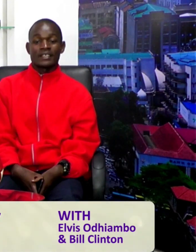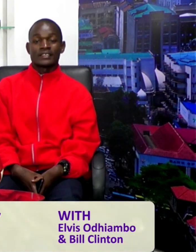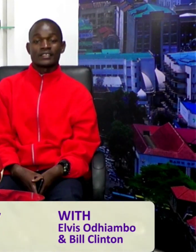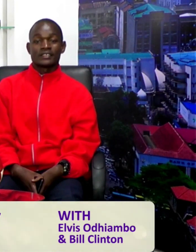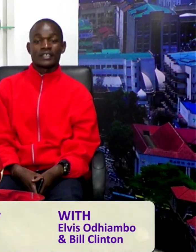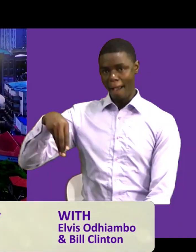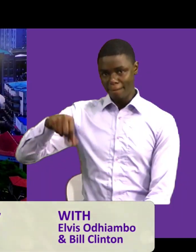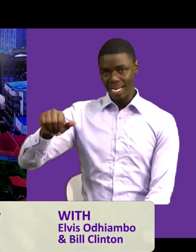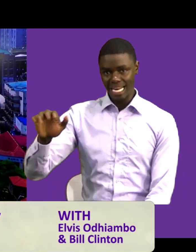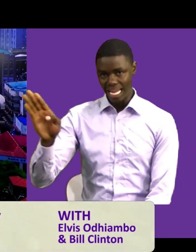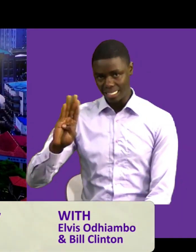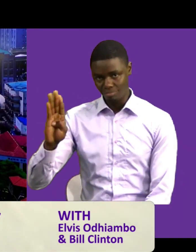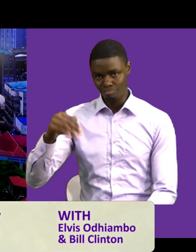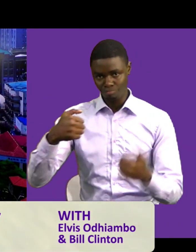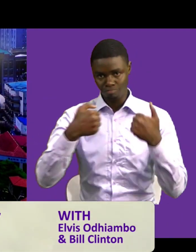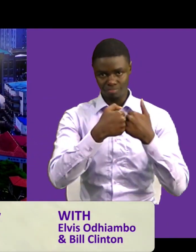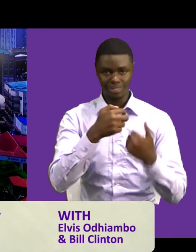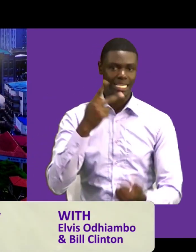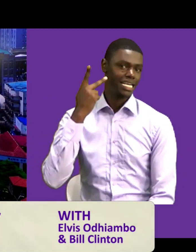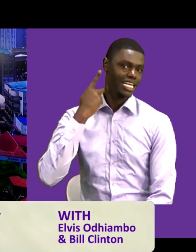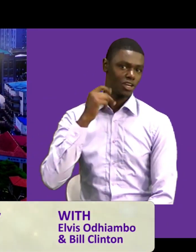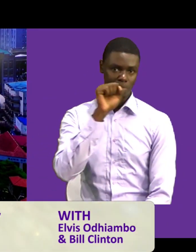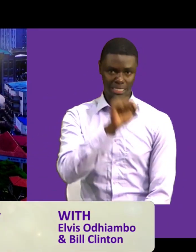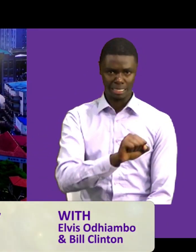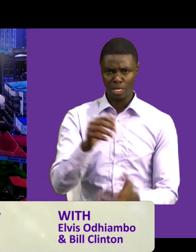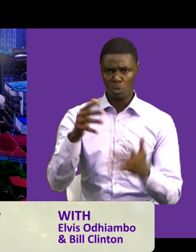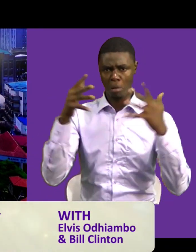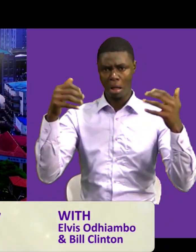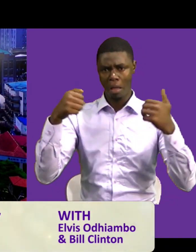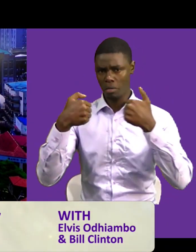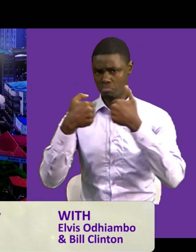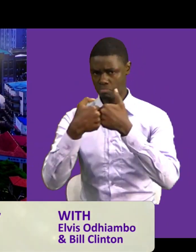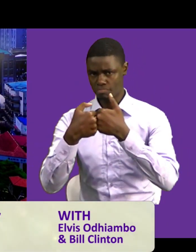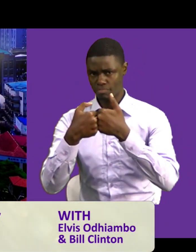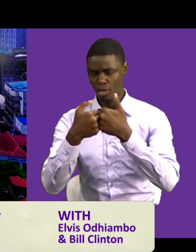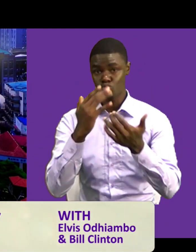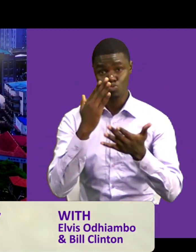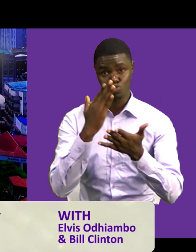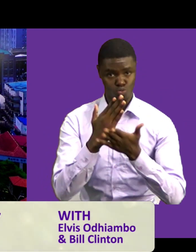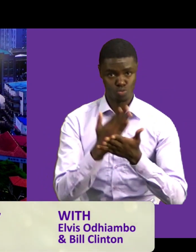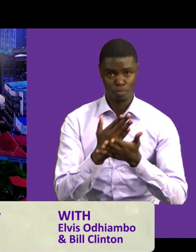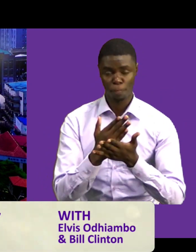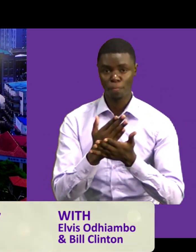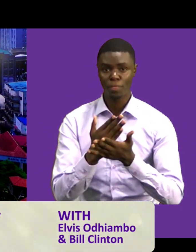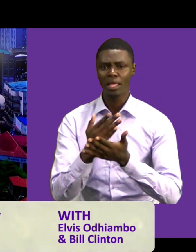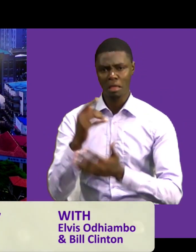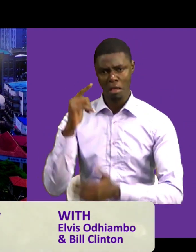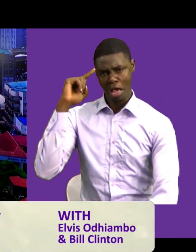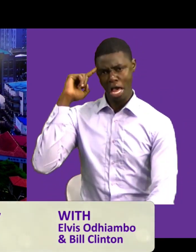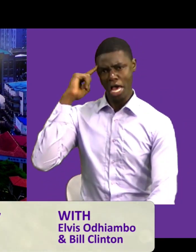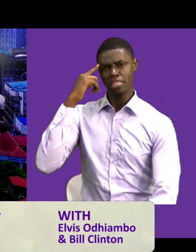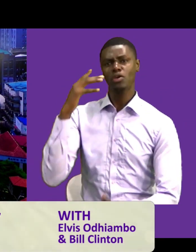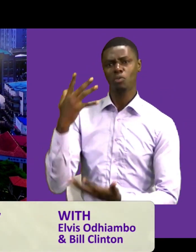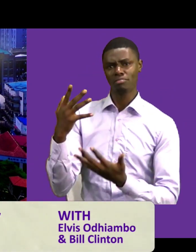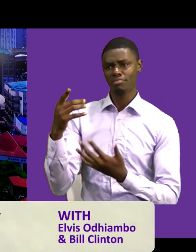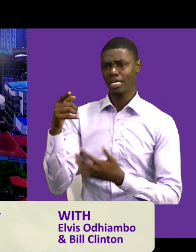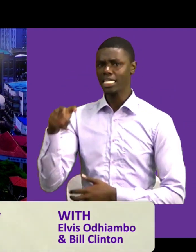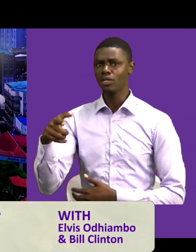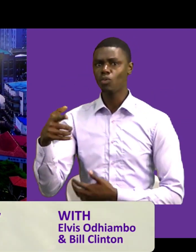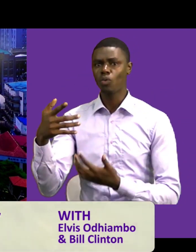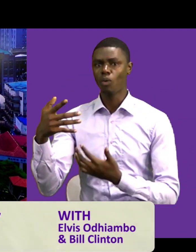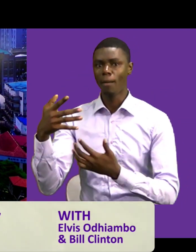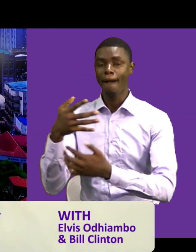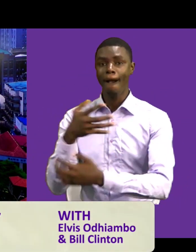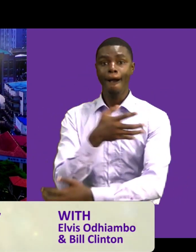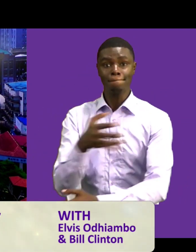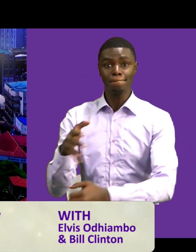Bandari versus Kariobangi Sharks is a big game. I think they are